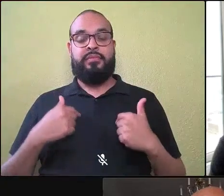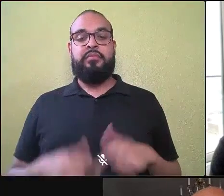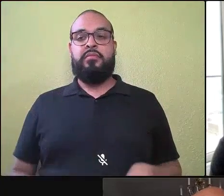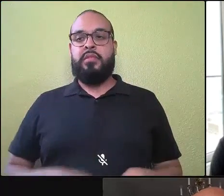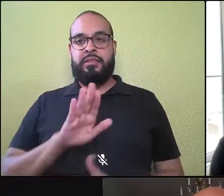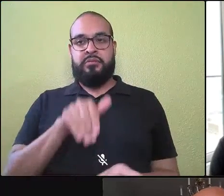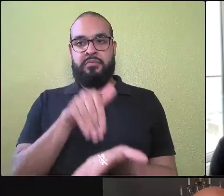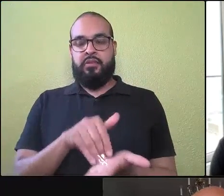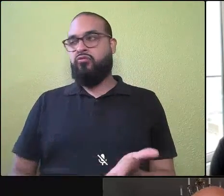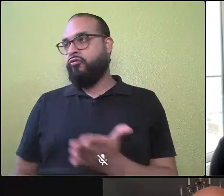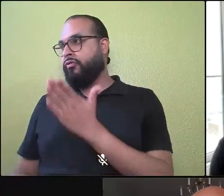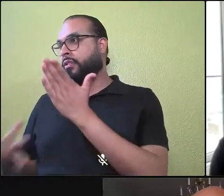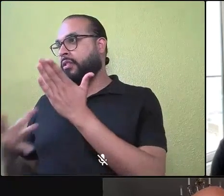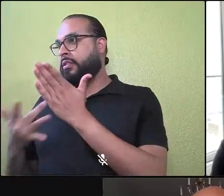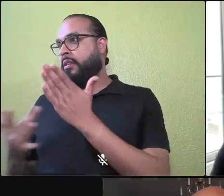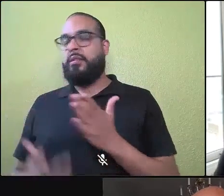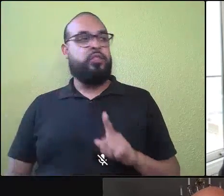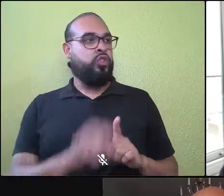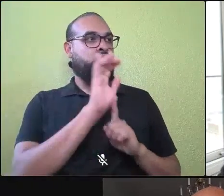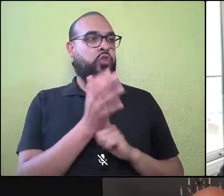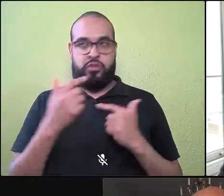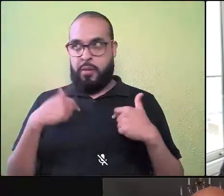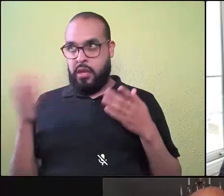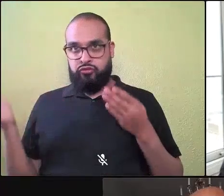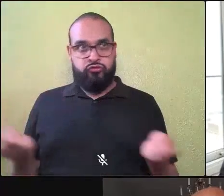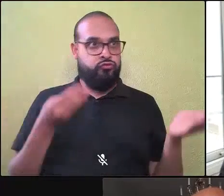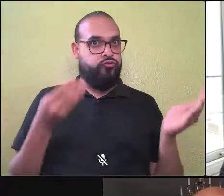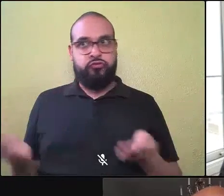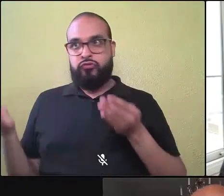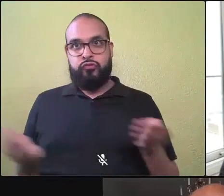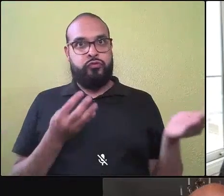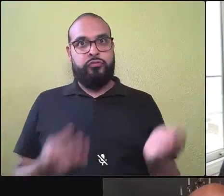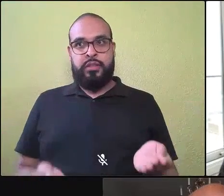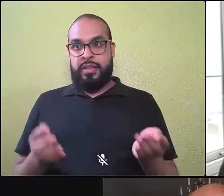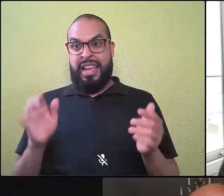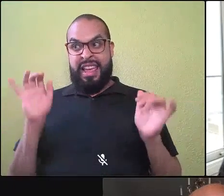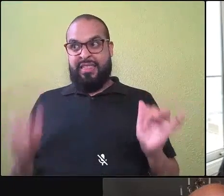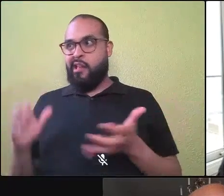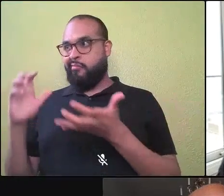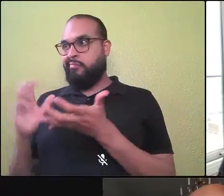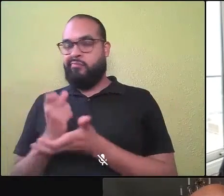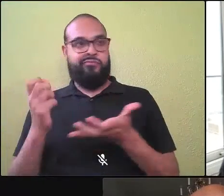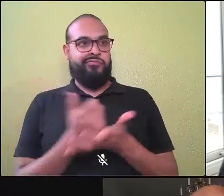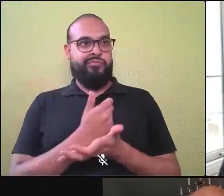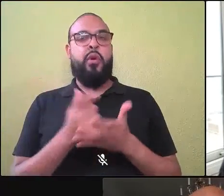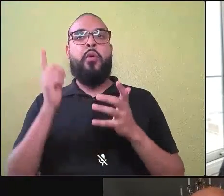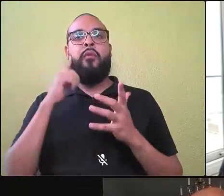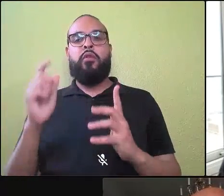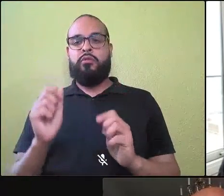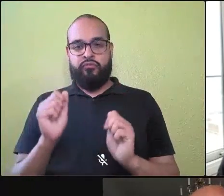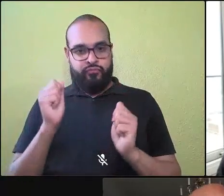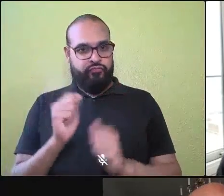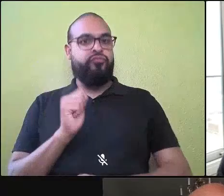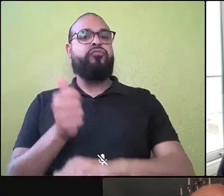food, technology, and culture, and really sort of thinking about the ways in which you use that to facilitate the spaces that I ultimately want to see.